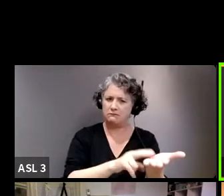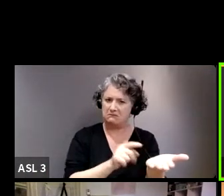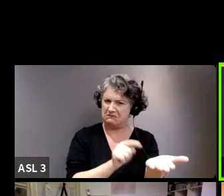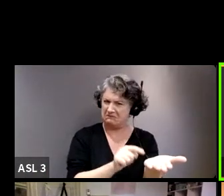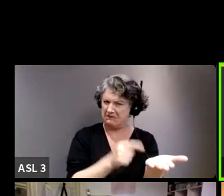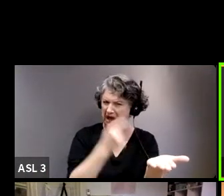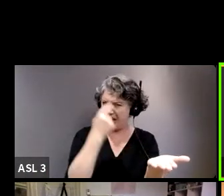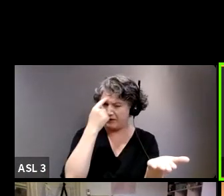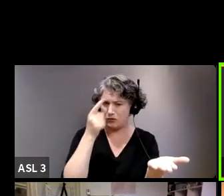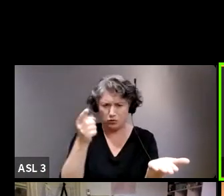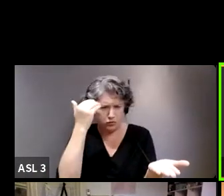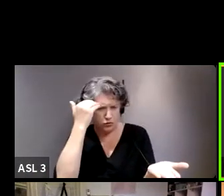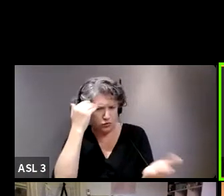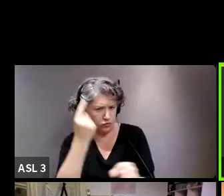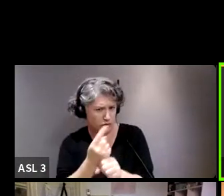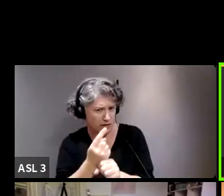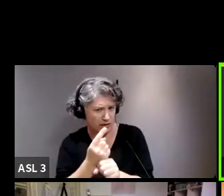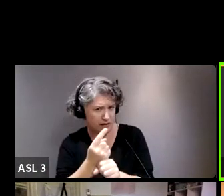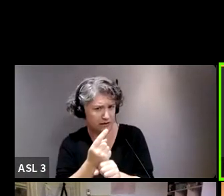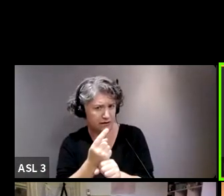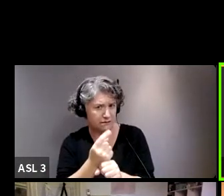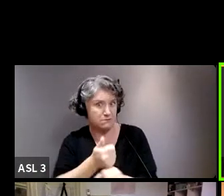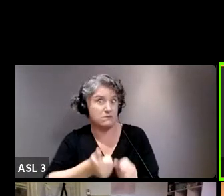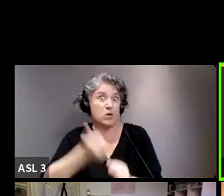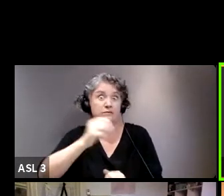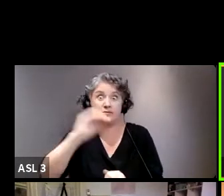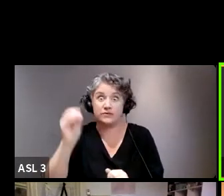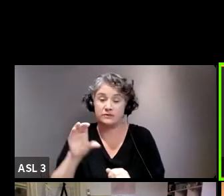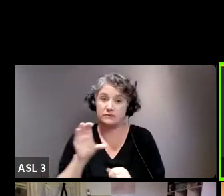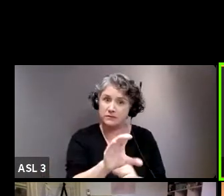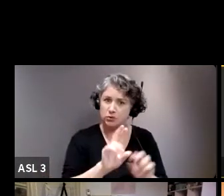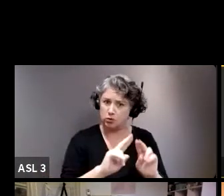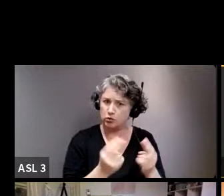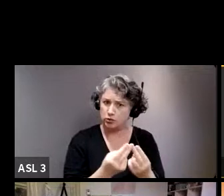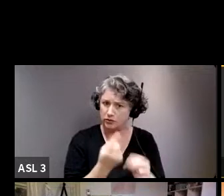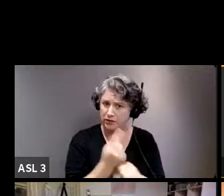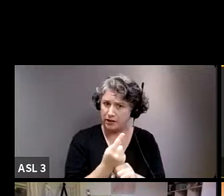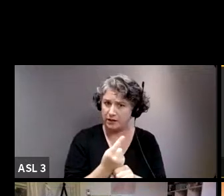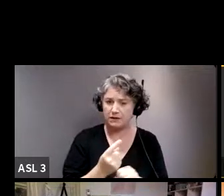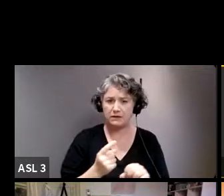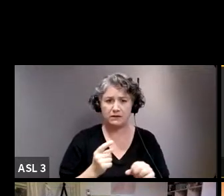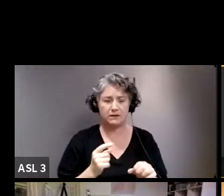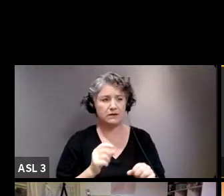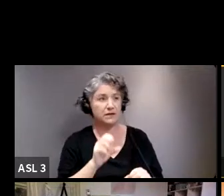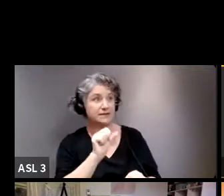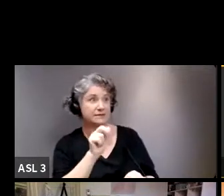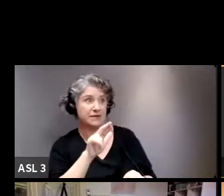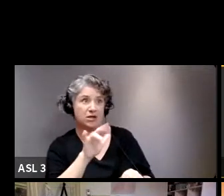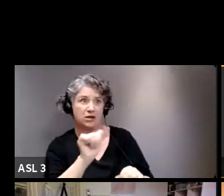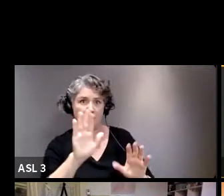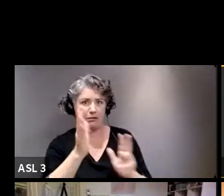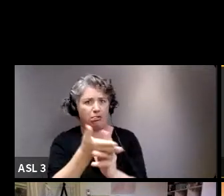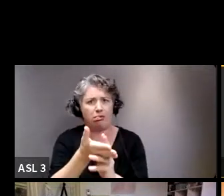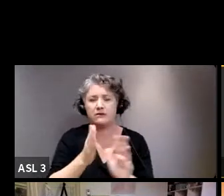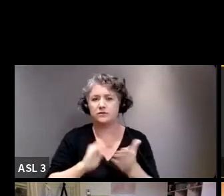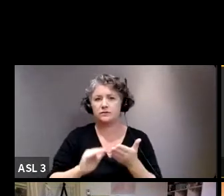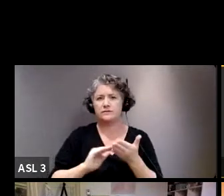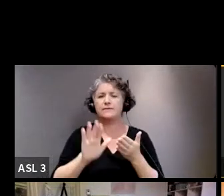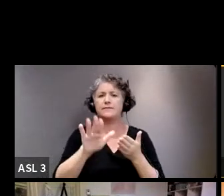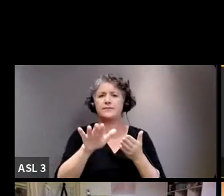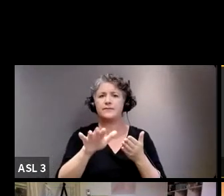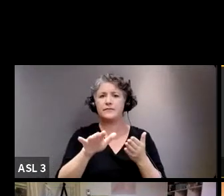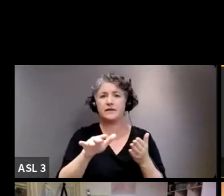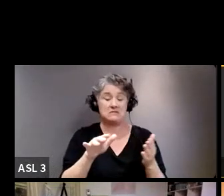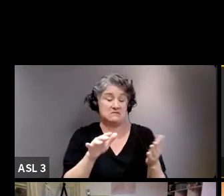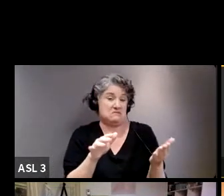i am sure you are aware of that right okay sorry to interrupt i wasn't able to find